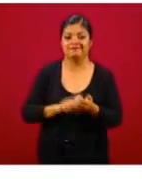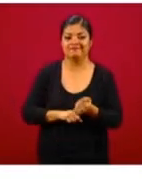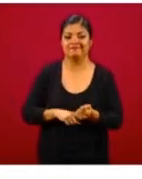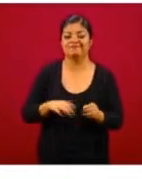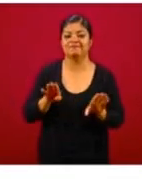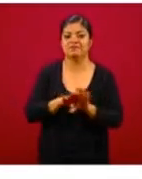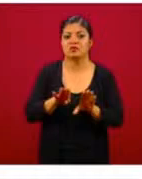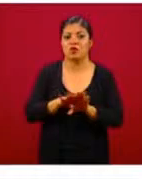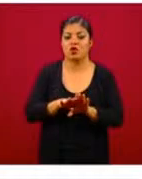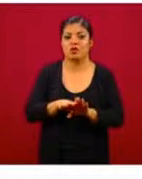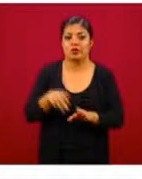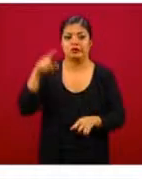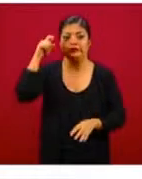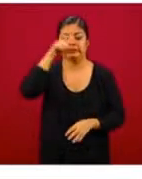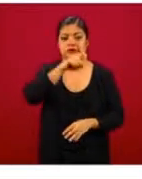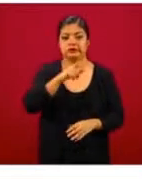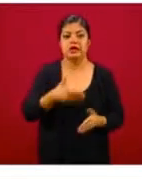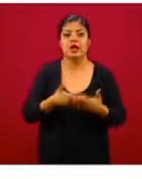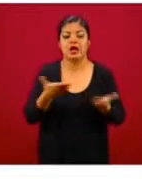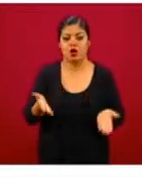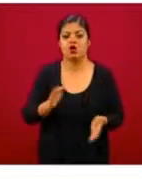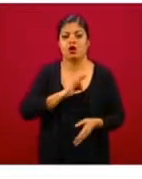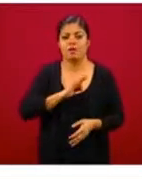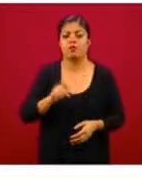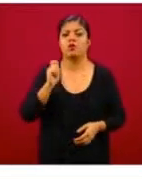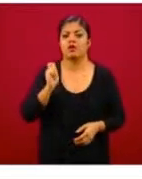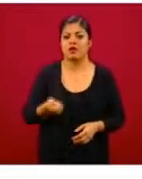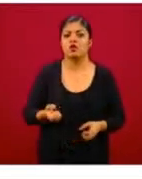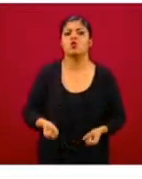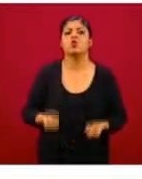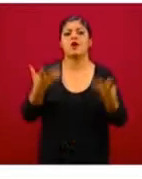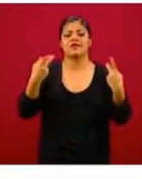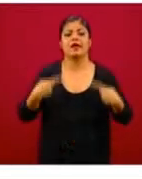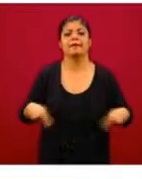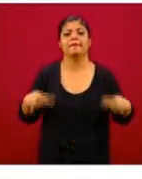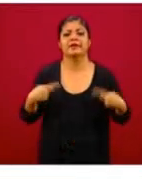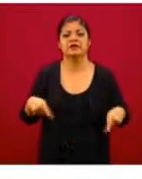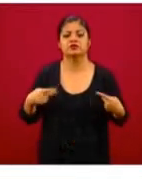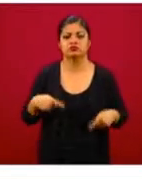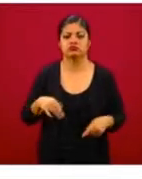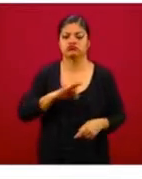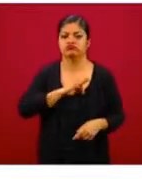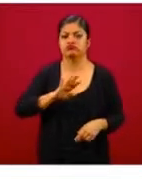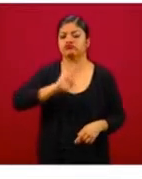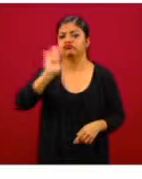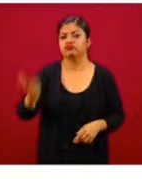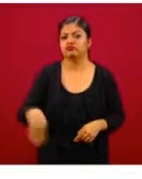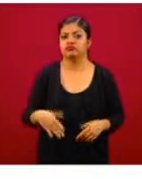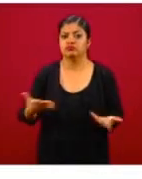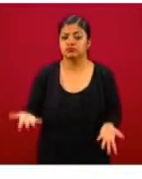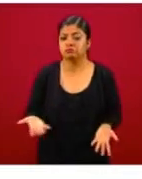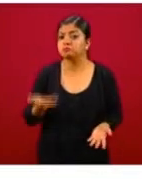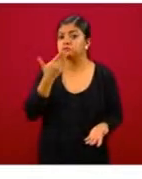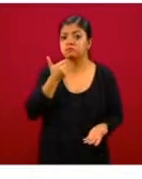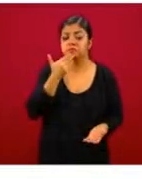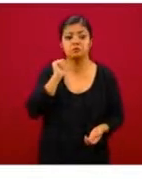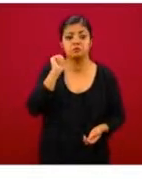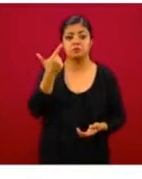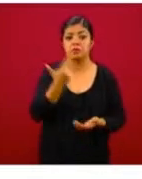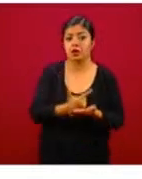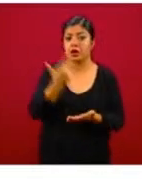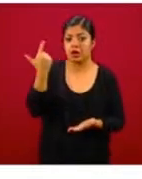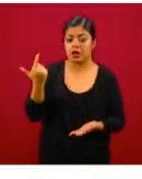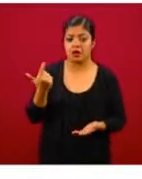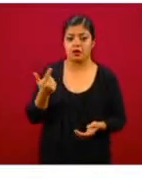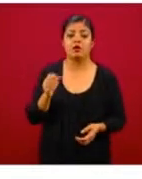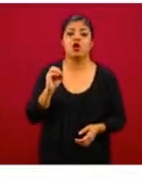over 60 years old is also considered to be a risk factor. And so we could then adjust these numbers to see how many